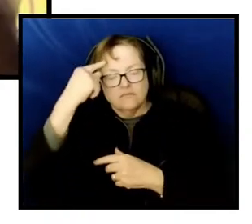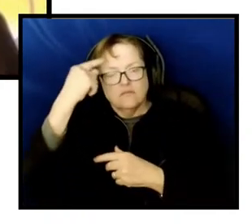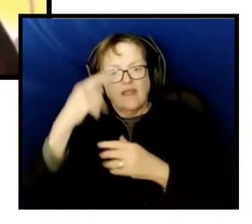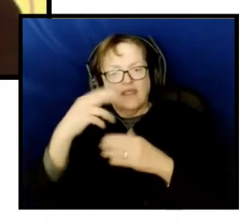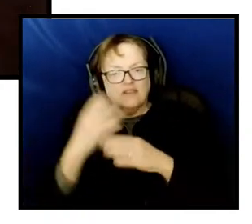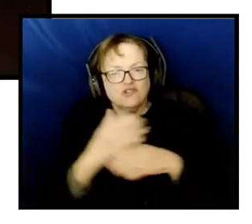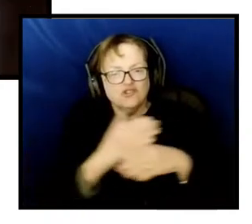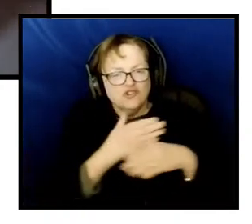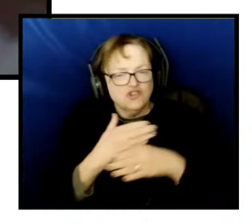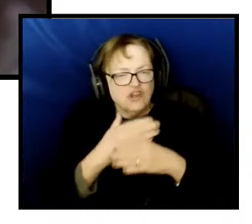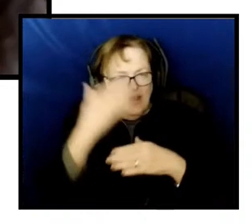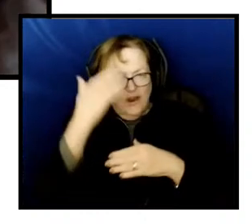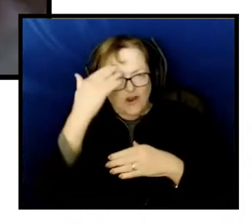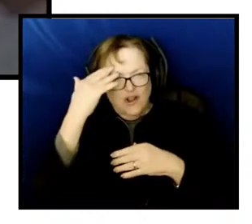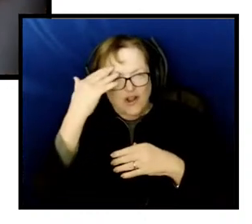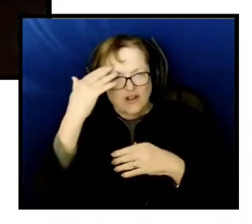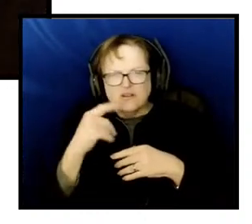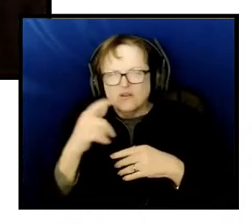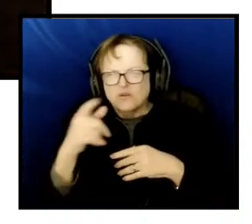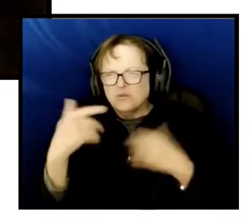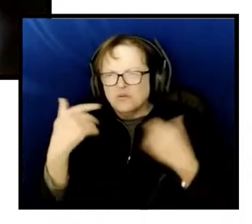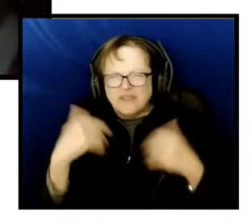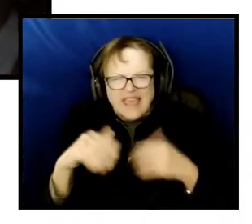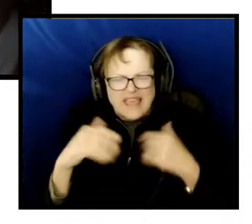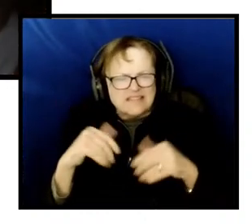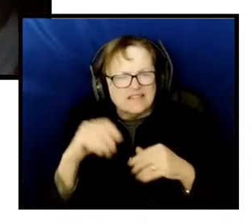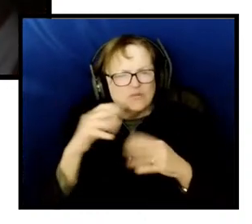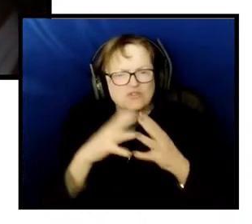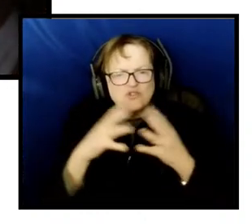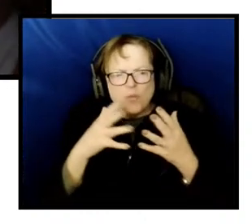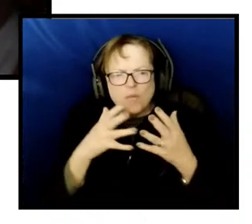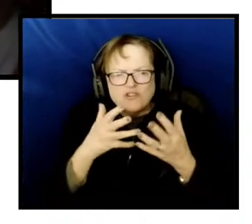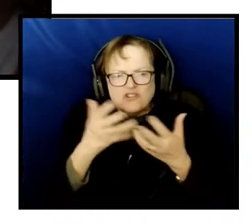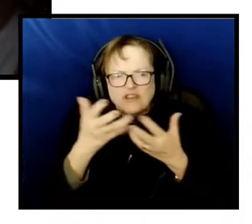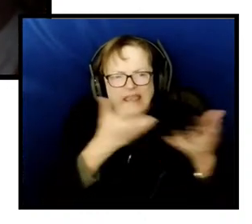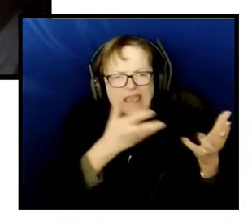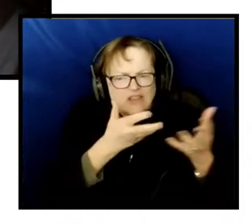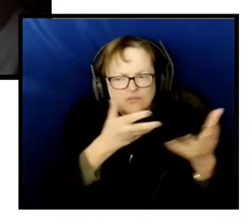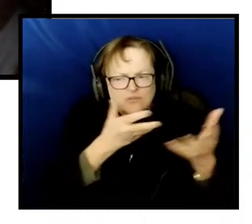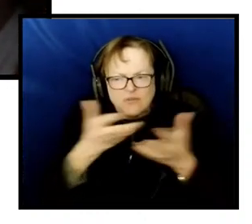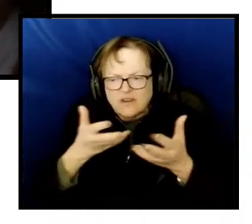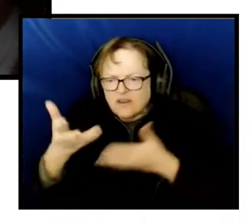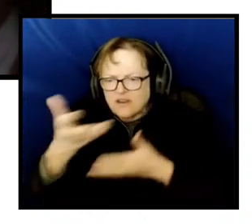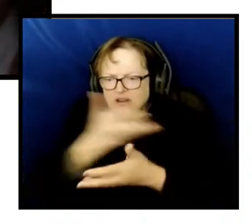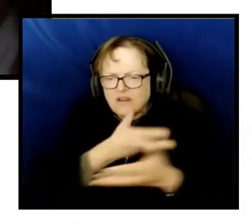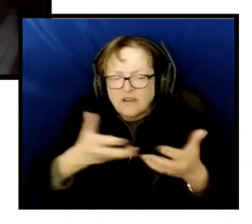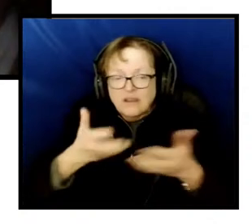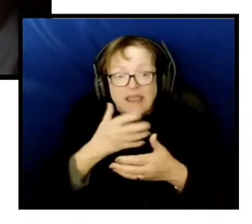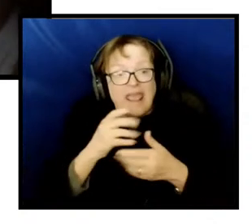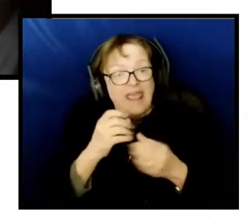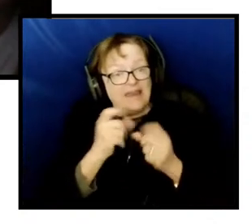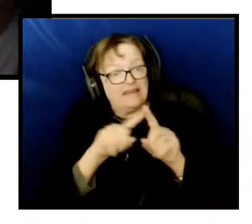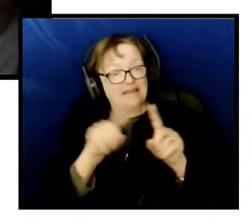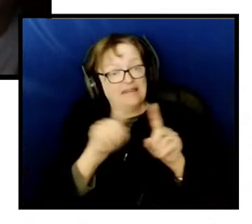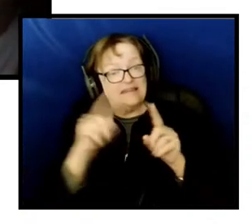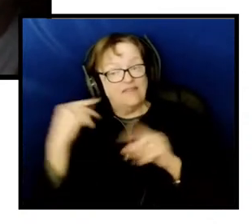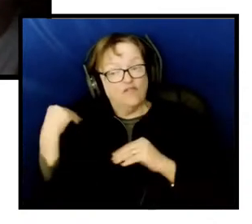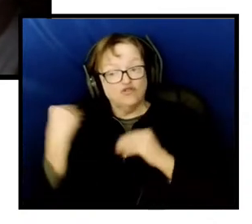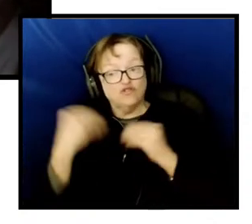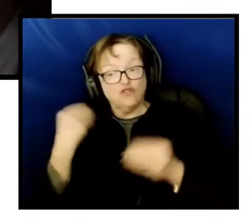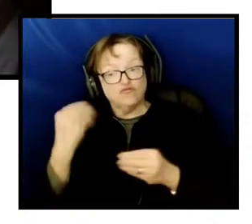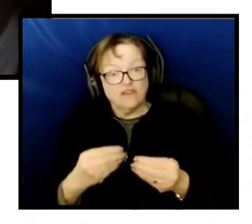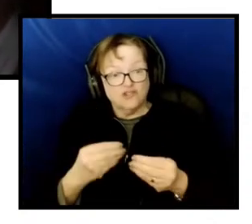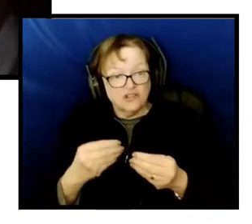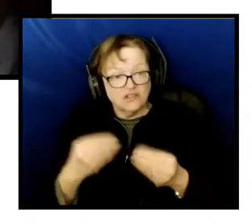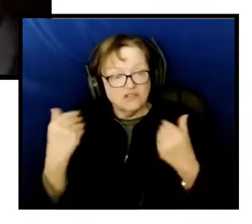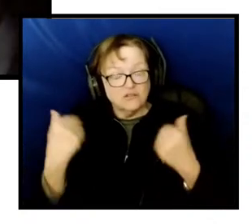Yeah, I feel like we had so much engagement. Like it was truly one of the most intergenerational sea table talks that